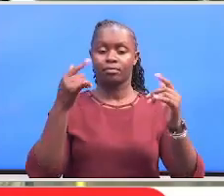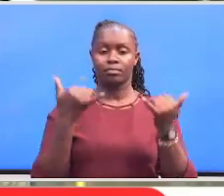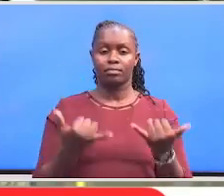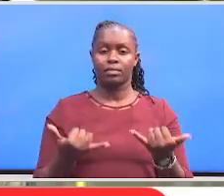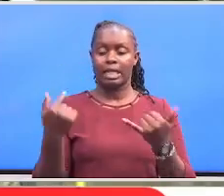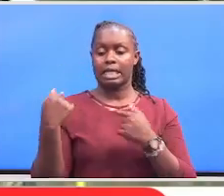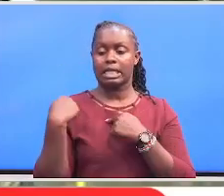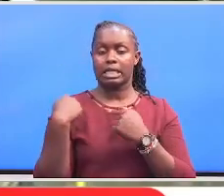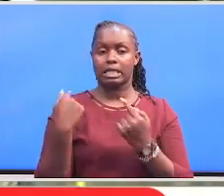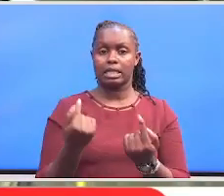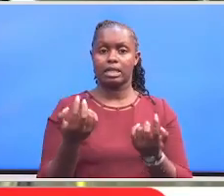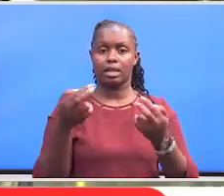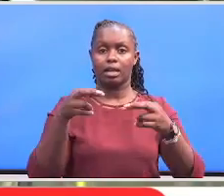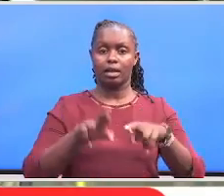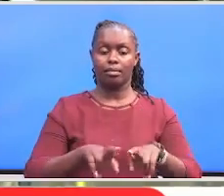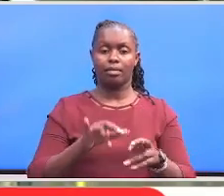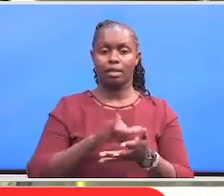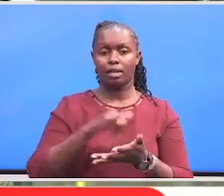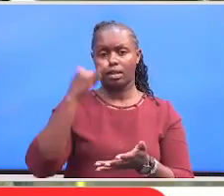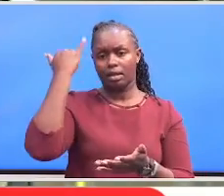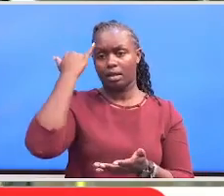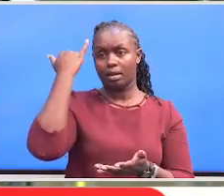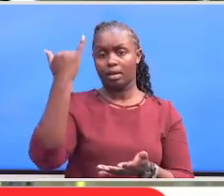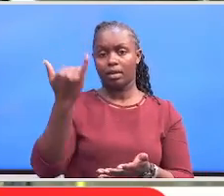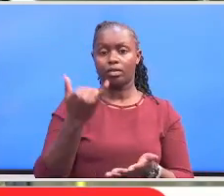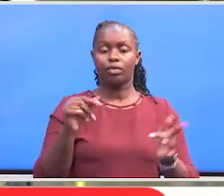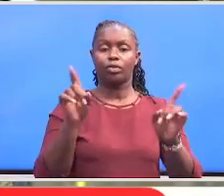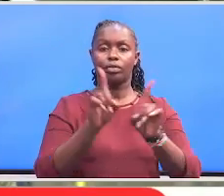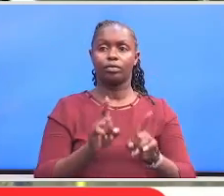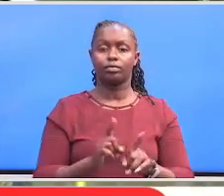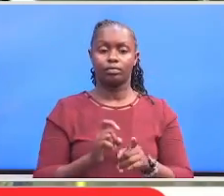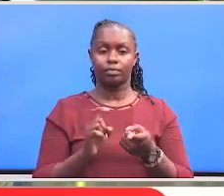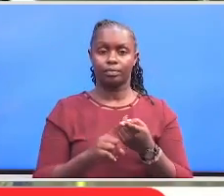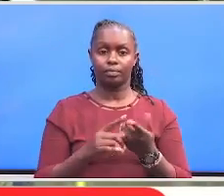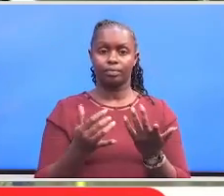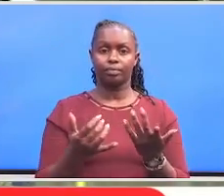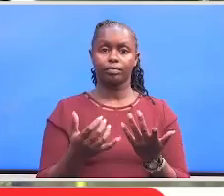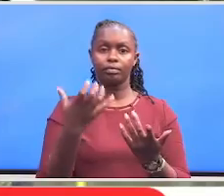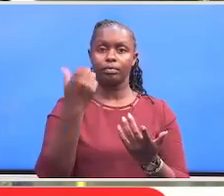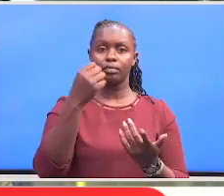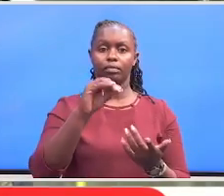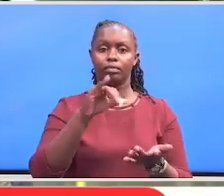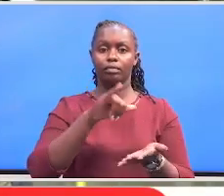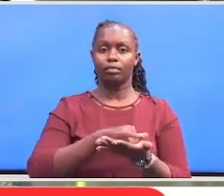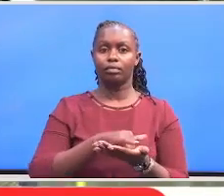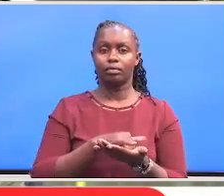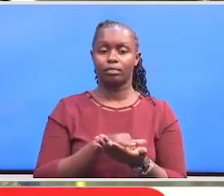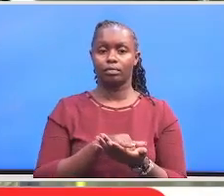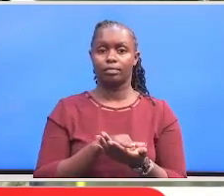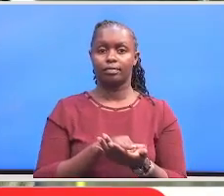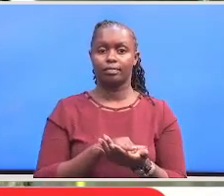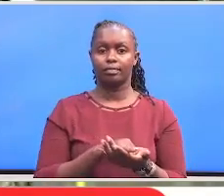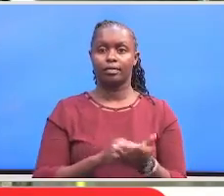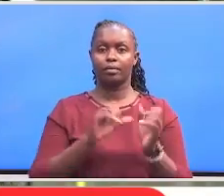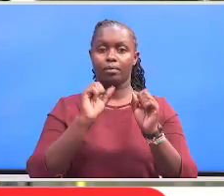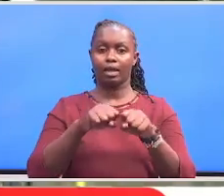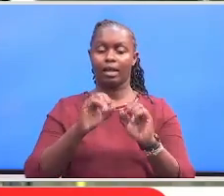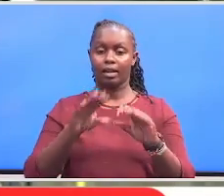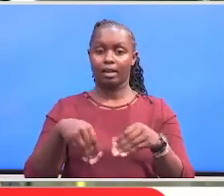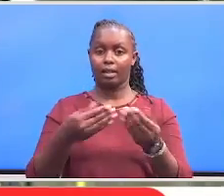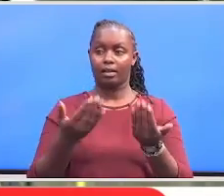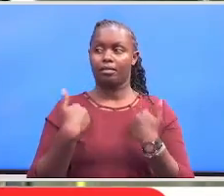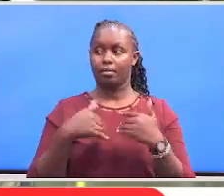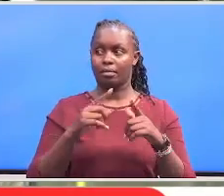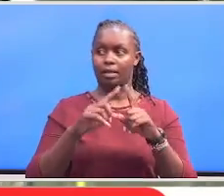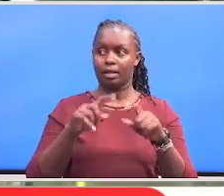have the entire idea in theory and part of it I've done, so that the government can give me a team, so that